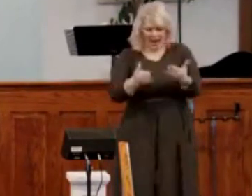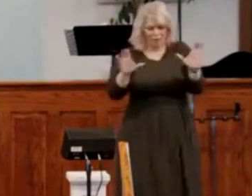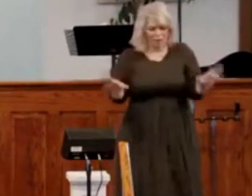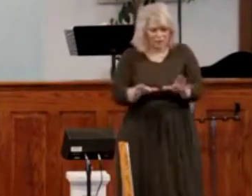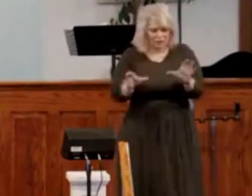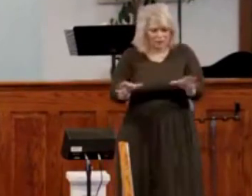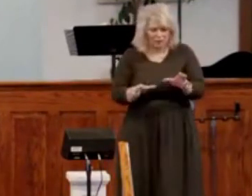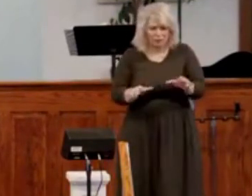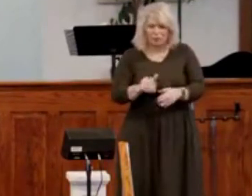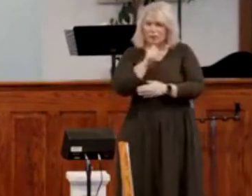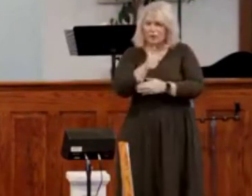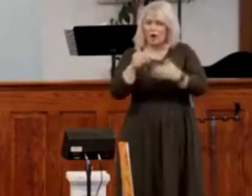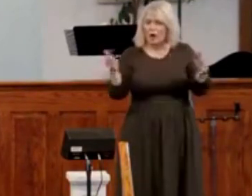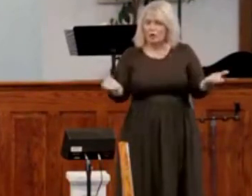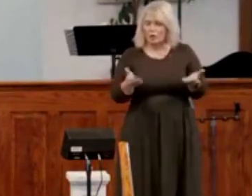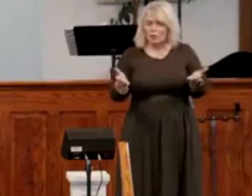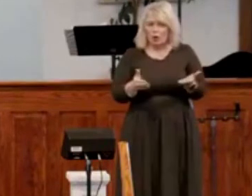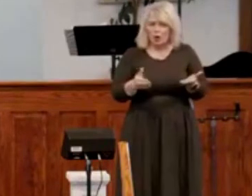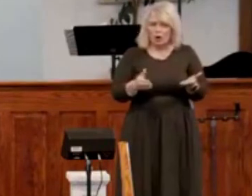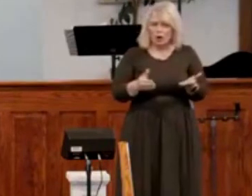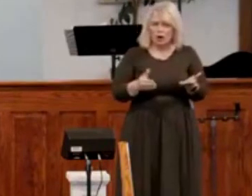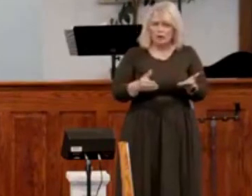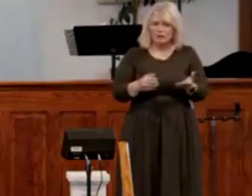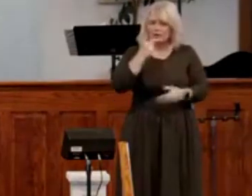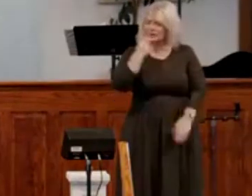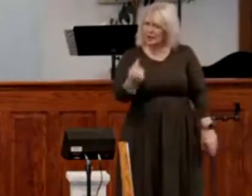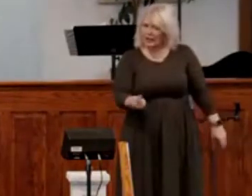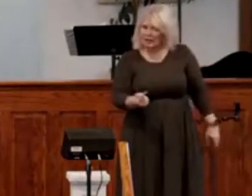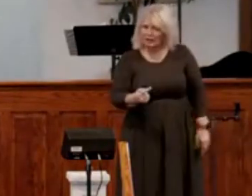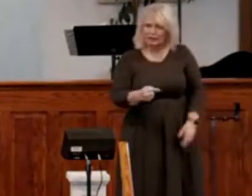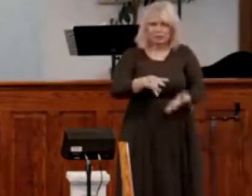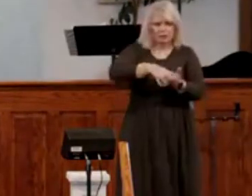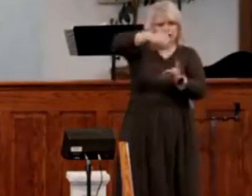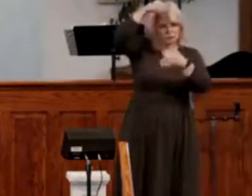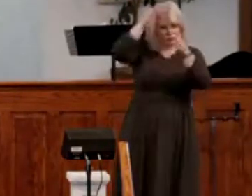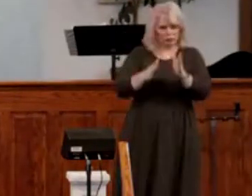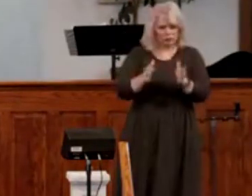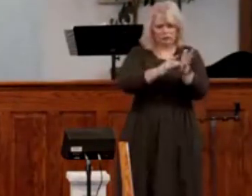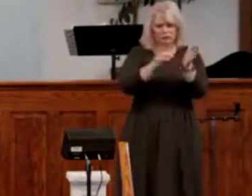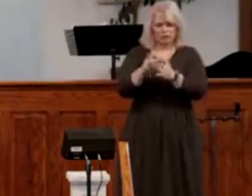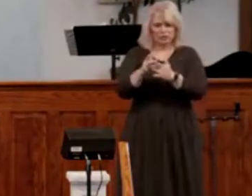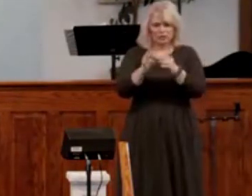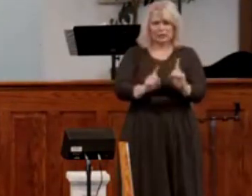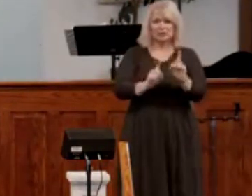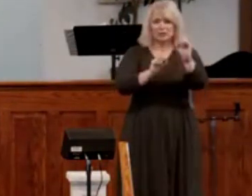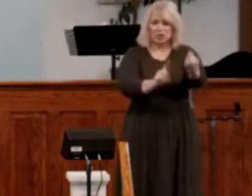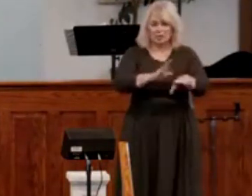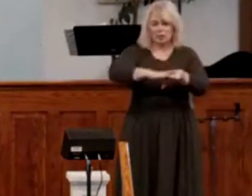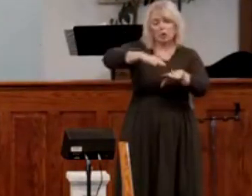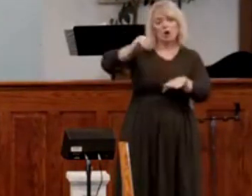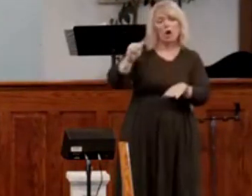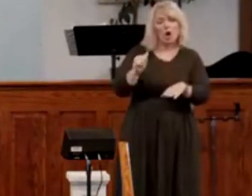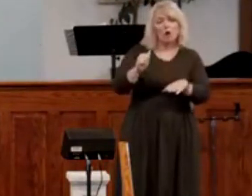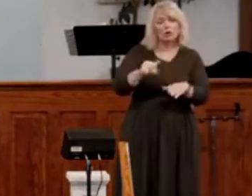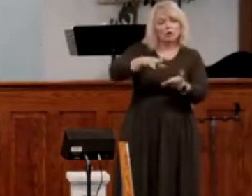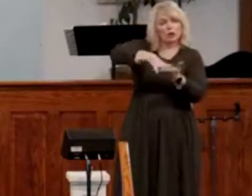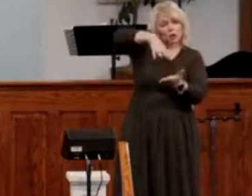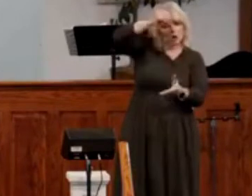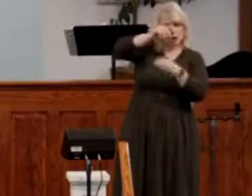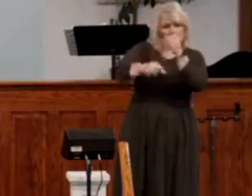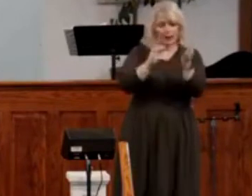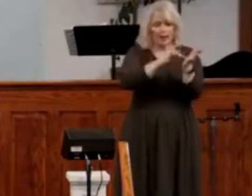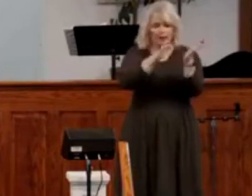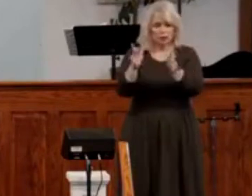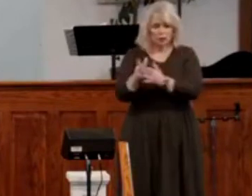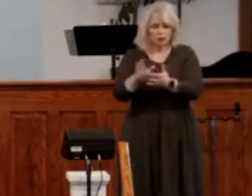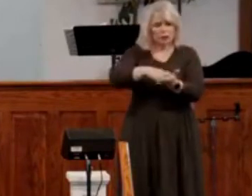what the discipler says. And so the students of Jesus, the disciples, they were called to learn about Jesus, learn